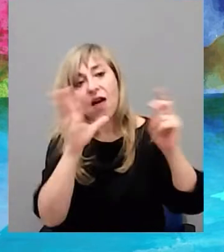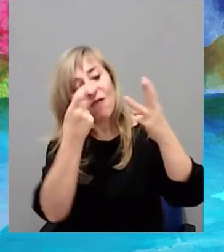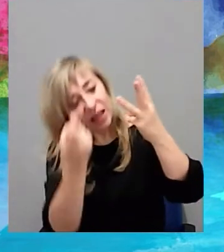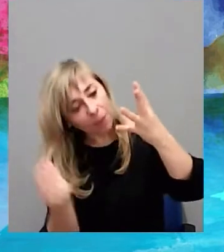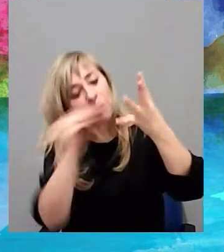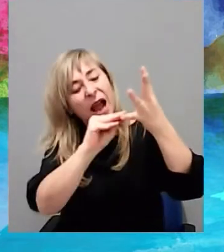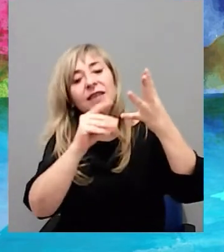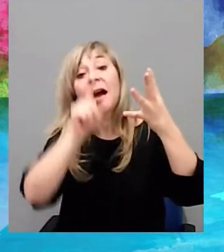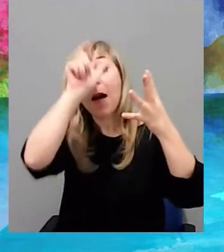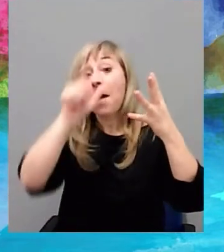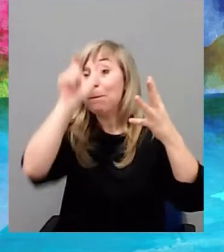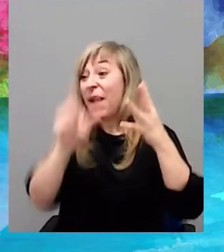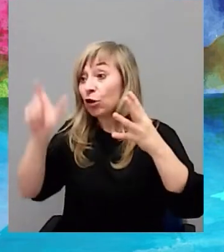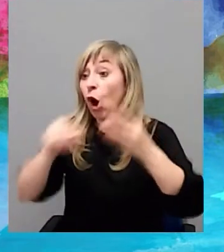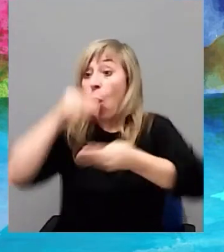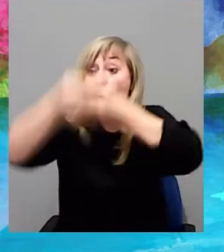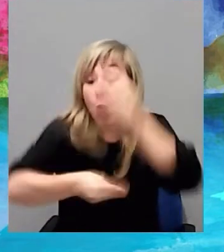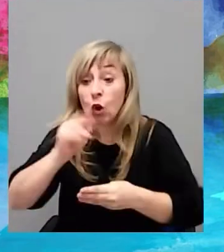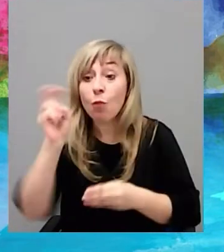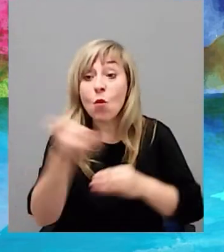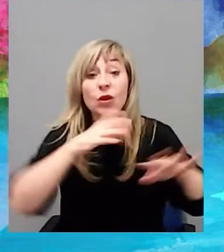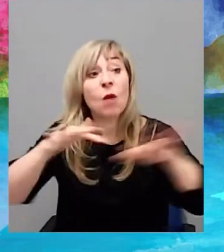to use multi-mobility.